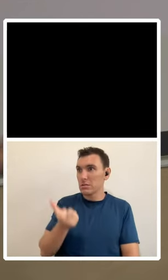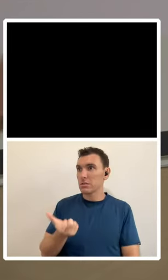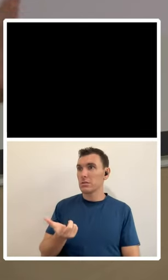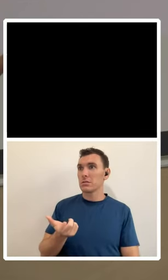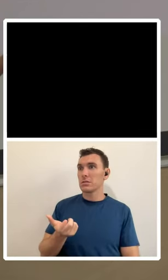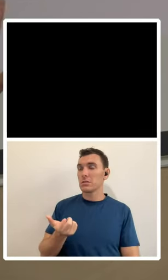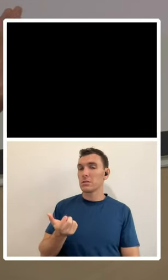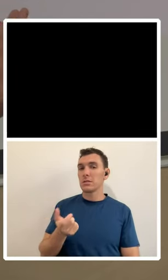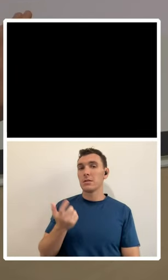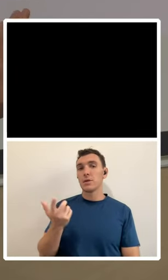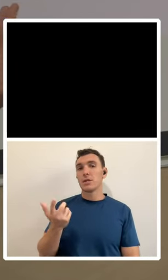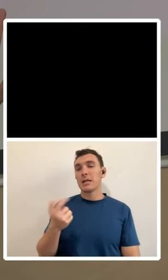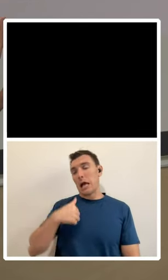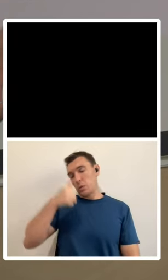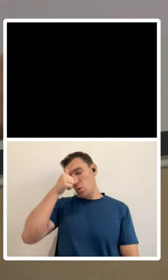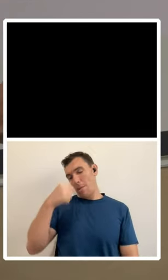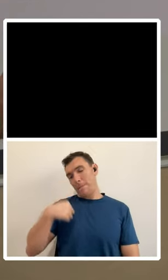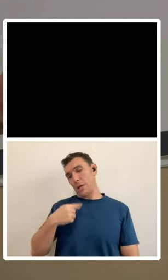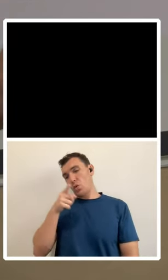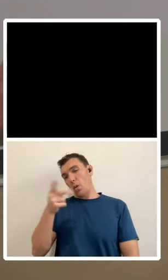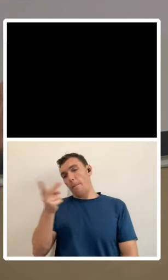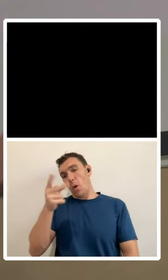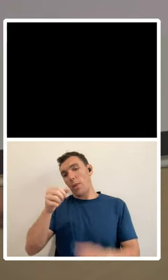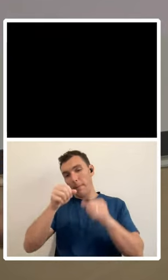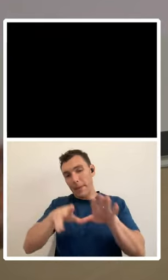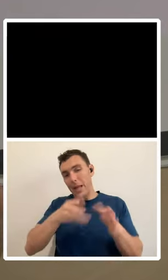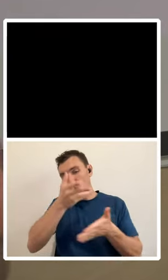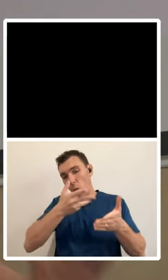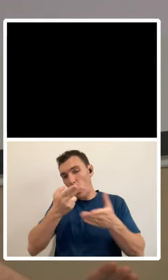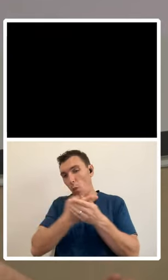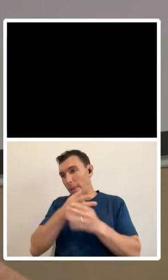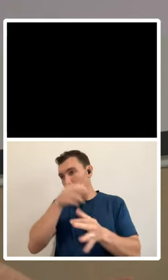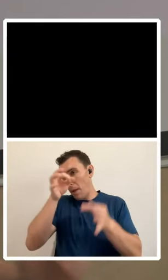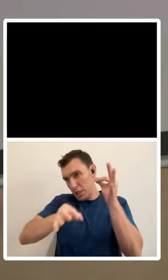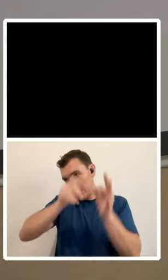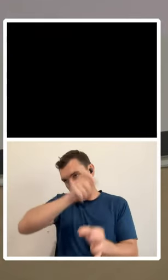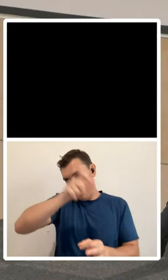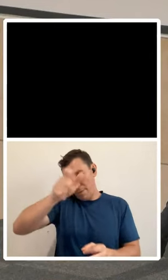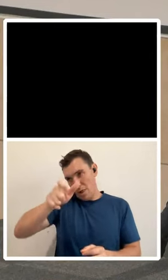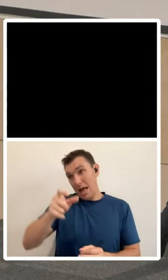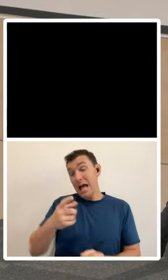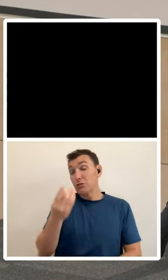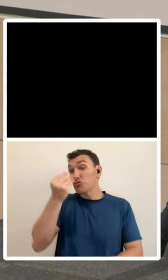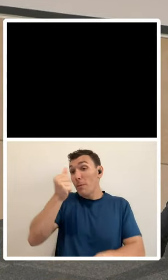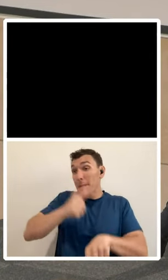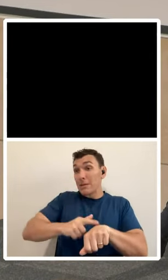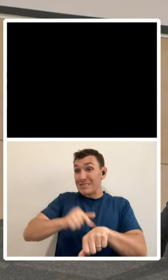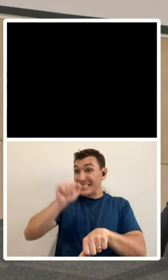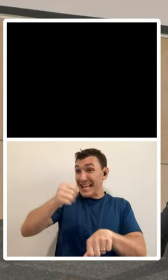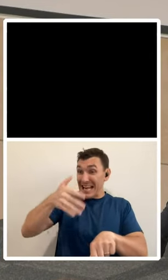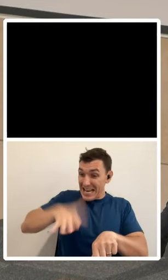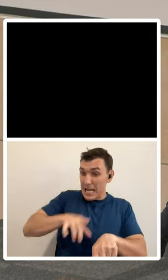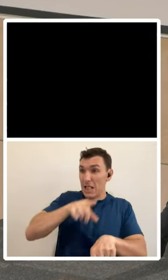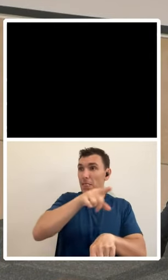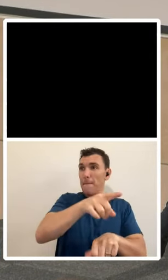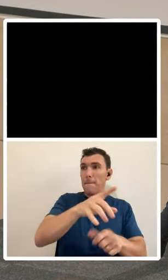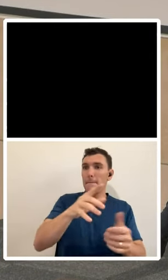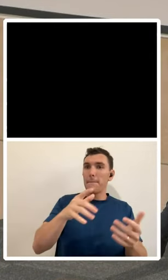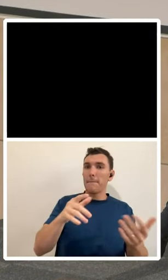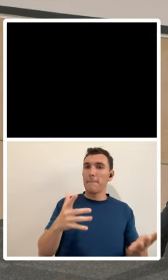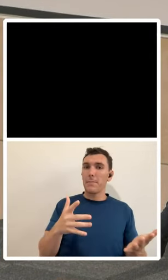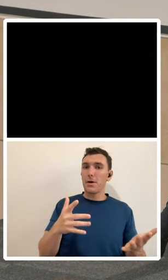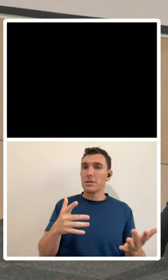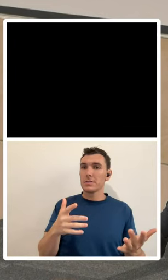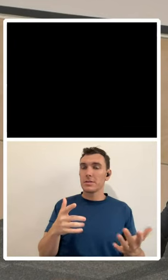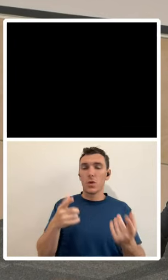will be times when we need the politicians. Don't get me wrong, but unless we have the man or woman on the street at our backs, these politicians are not going to give us what we need.